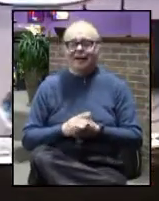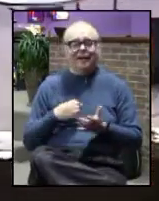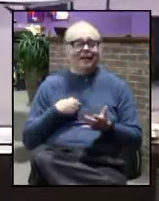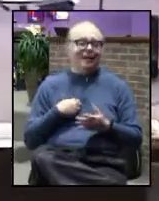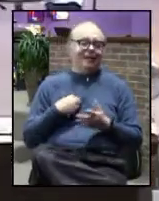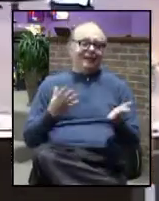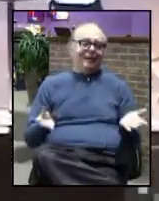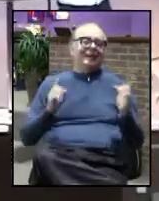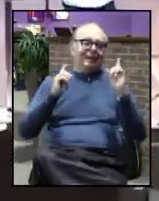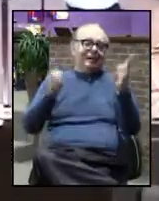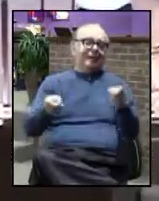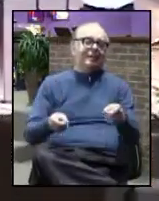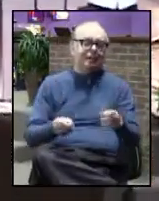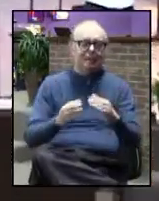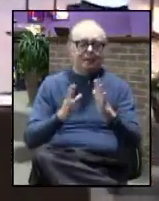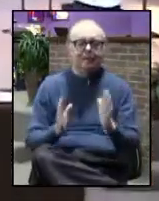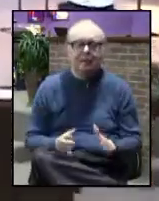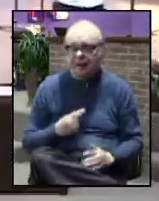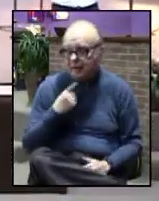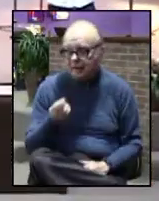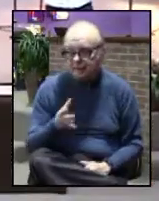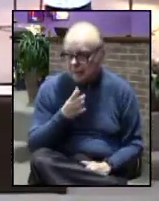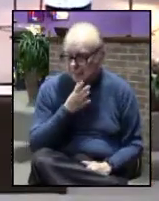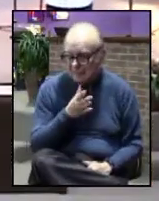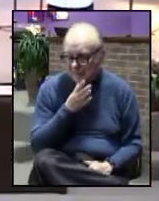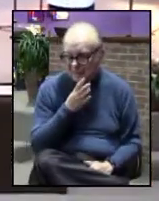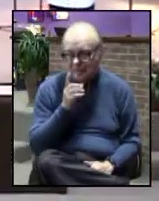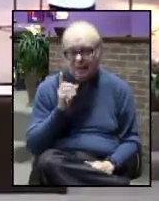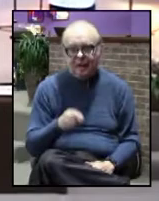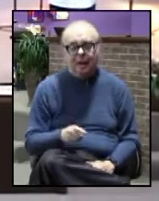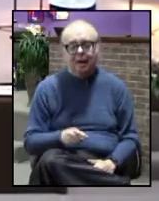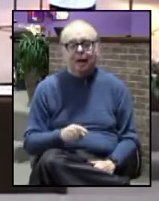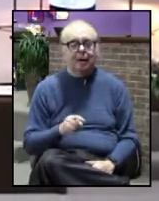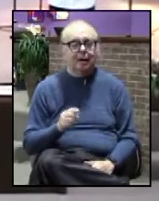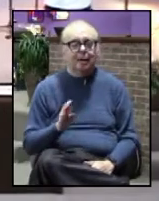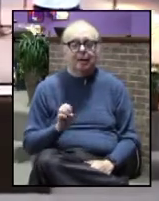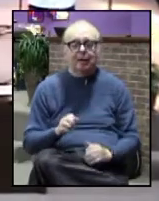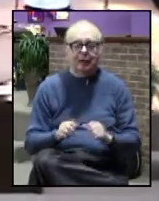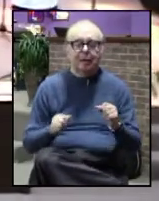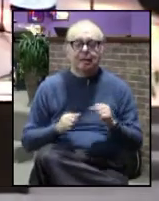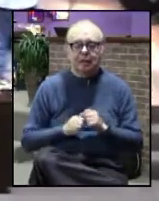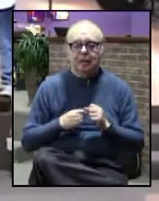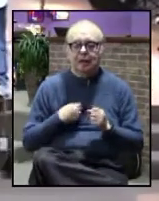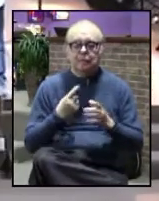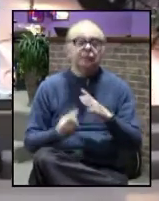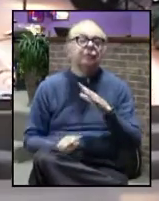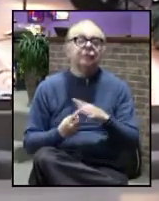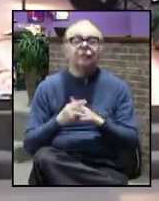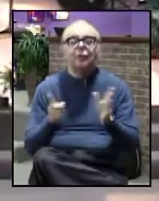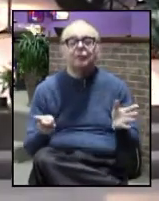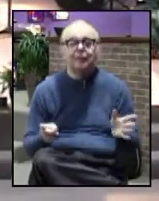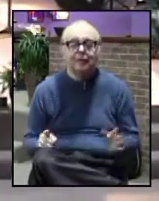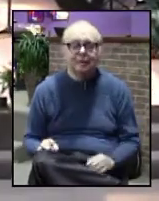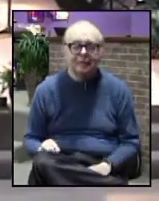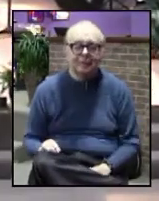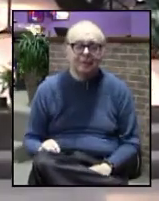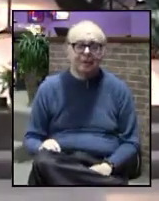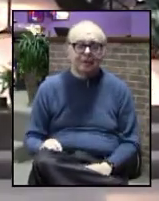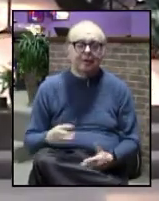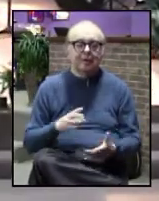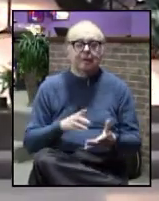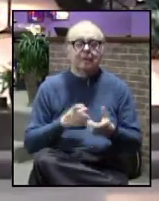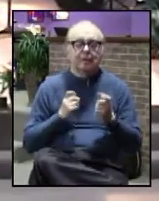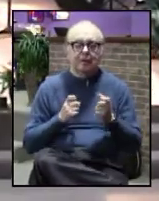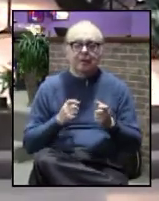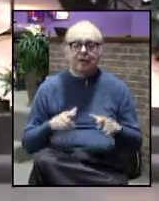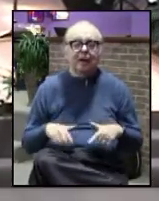I'll just go over to the house and I'll just tell her I just happen to be in the area and just kind of show up. And then we find all of a